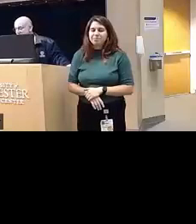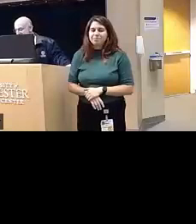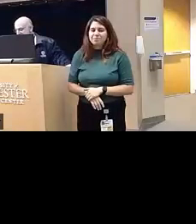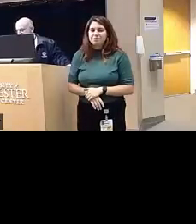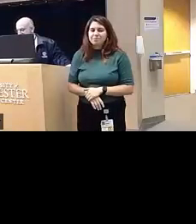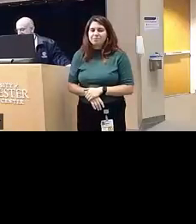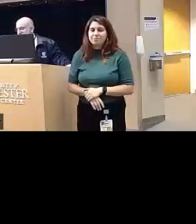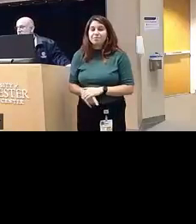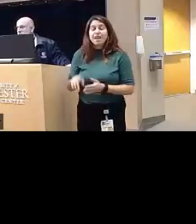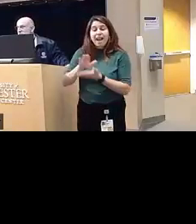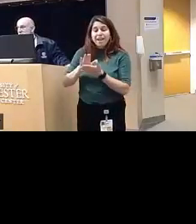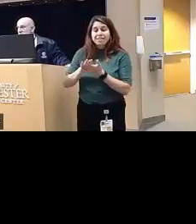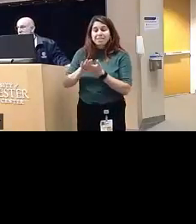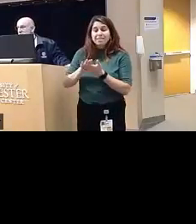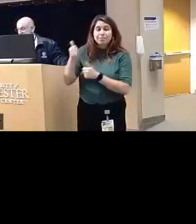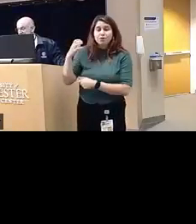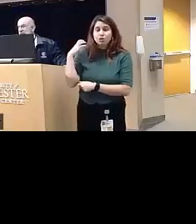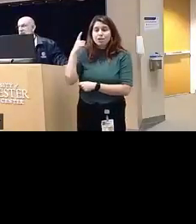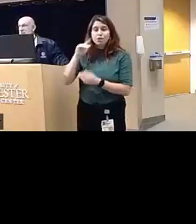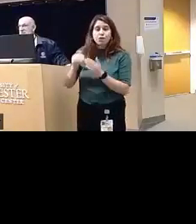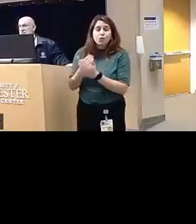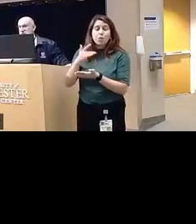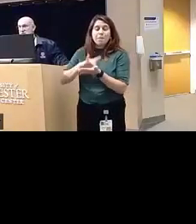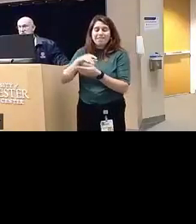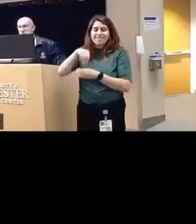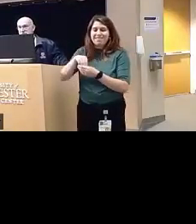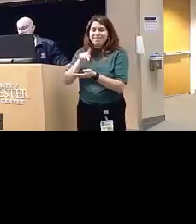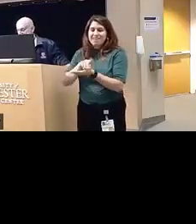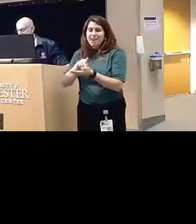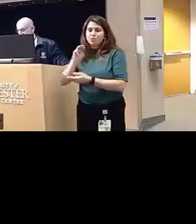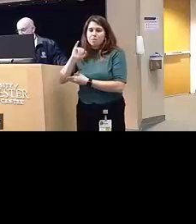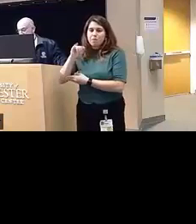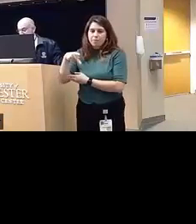And she's the academic chief of the new Medicine and Psychiatry Division.